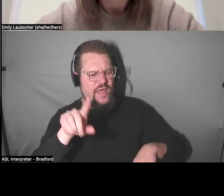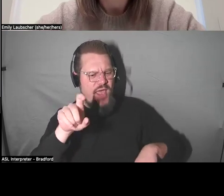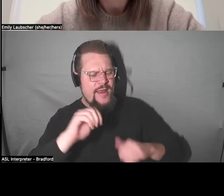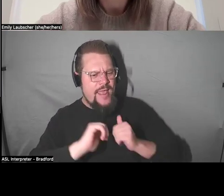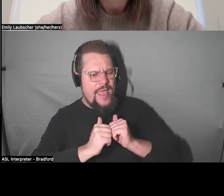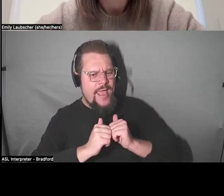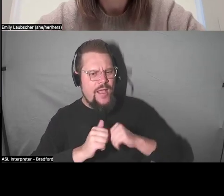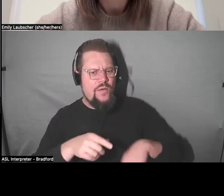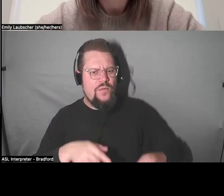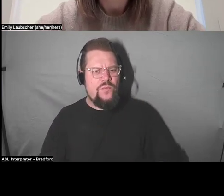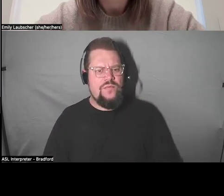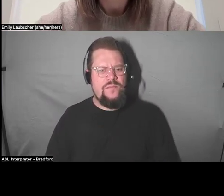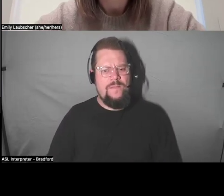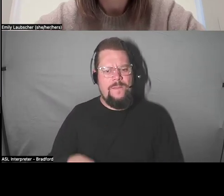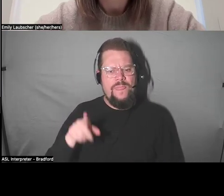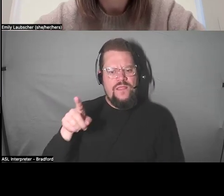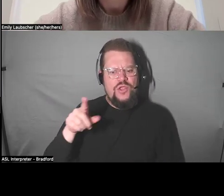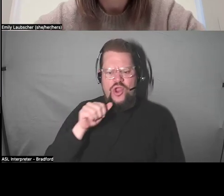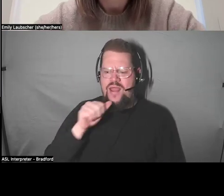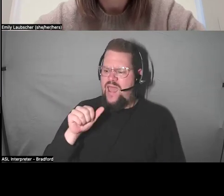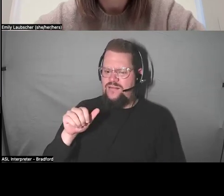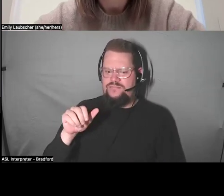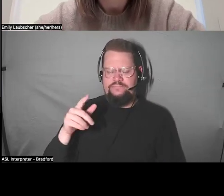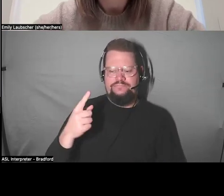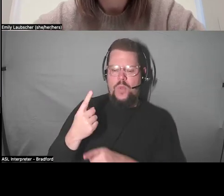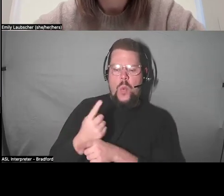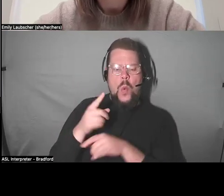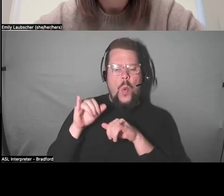Oh, you're no ordinary roommate, are you?